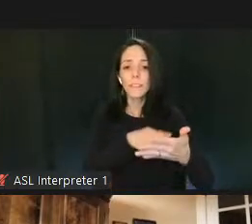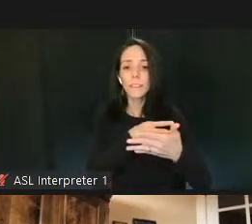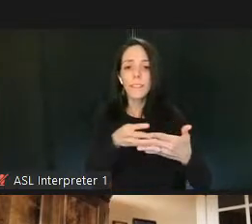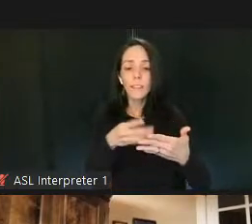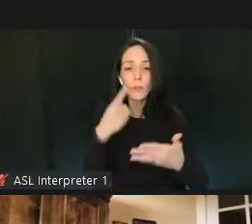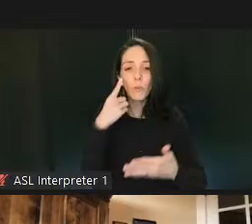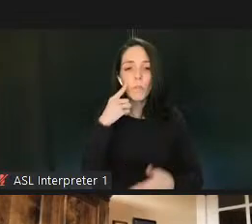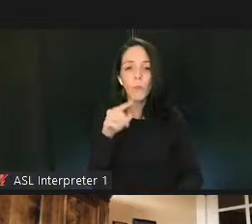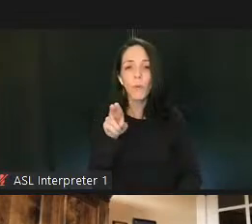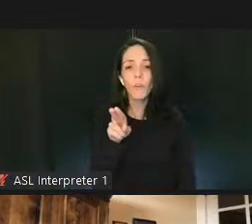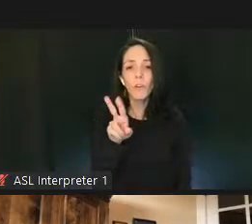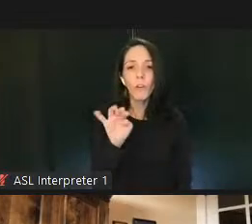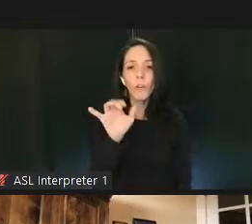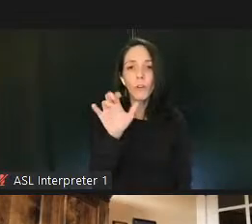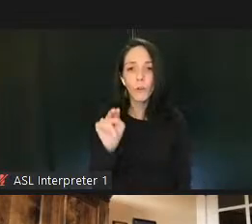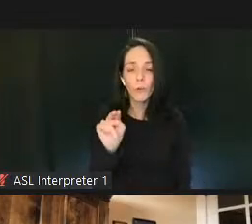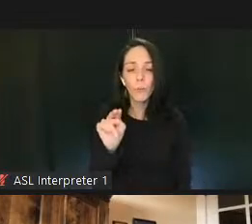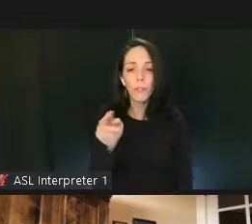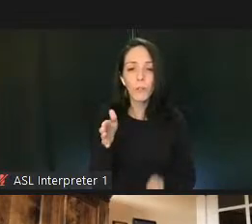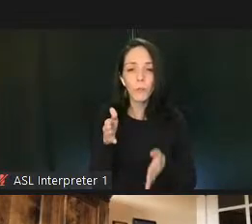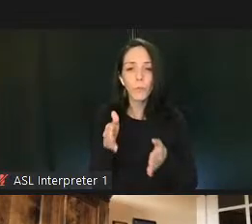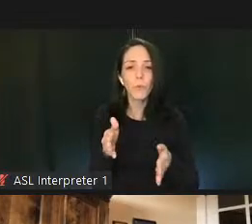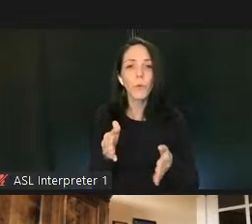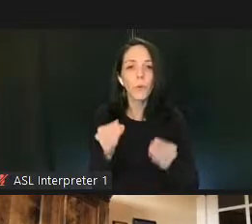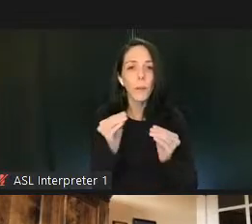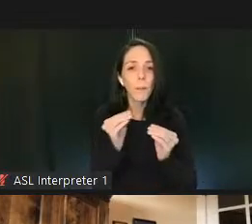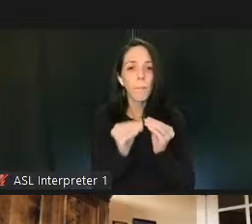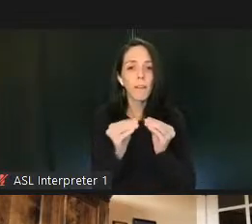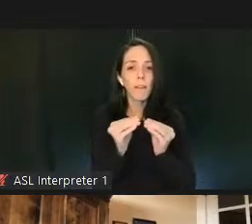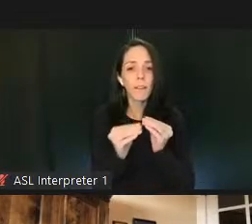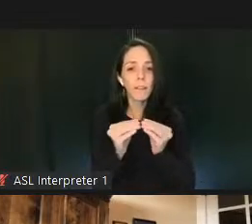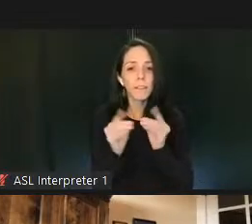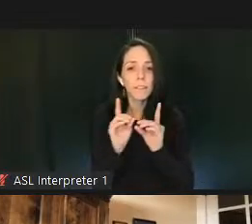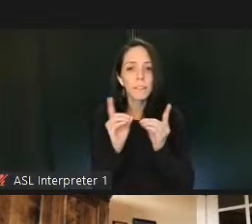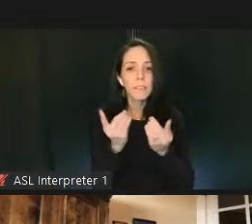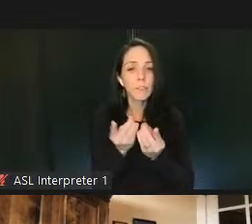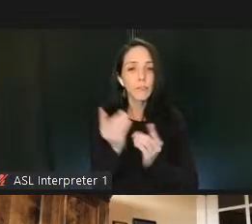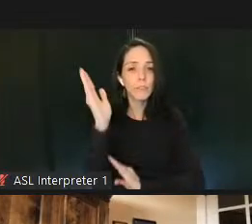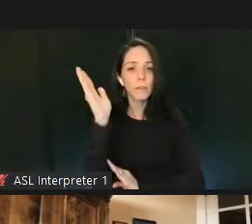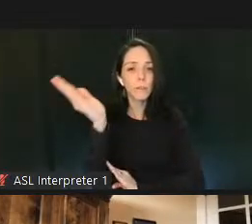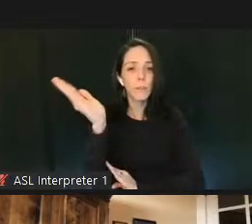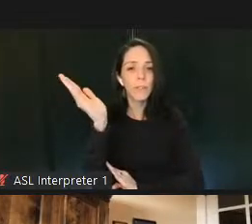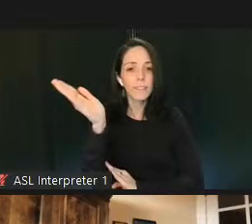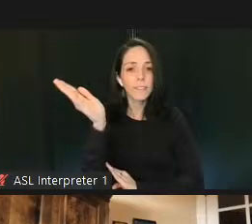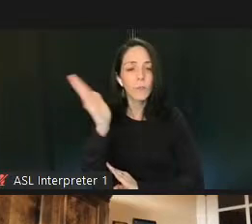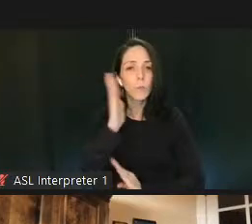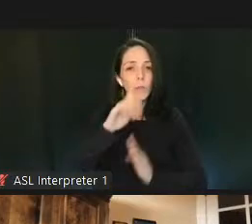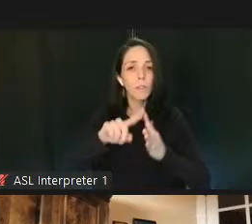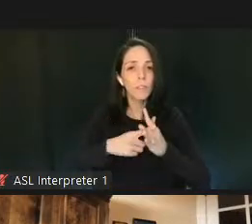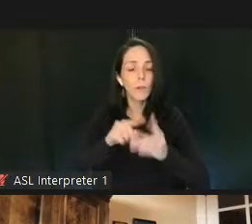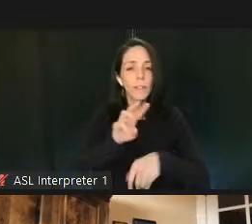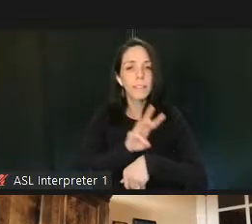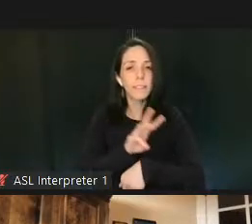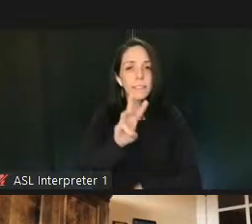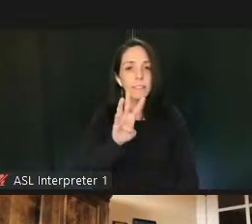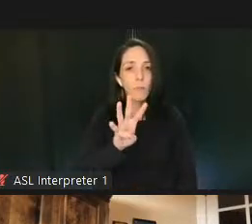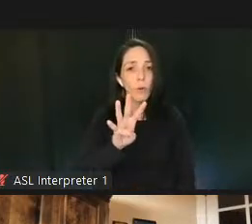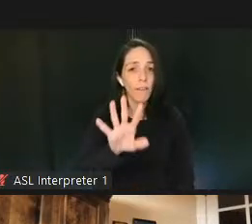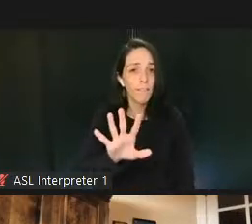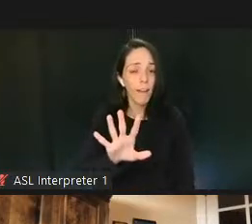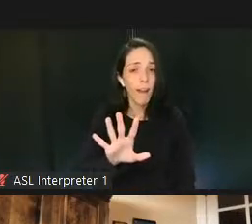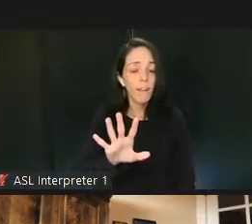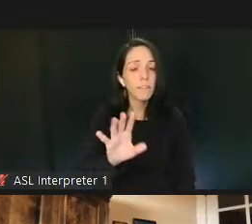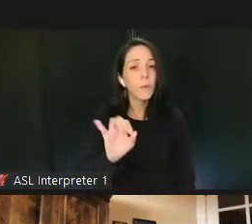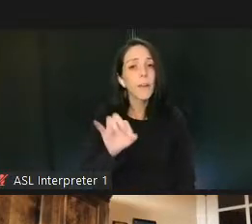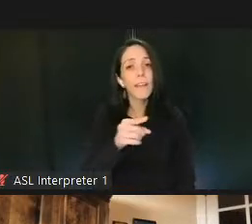urban road maintenance district presentation to begin at 6:45. So if by